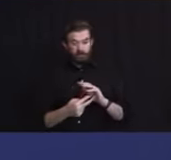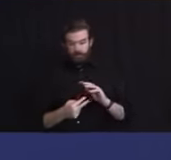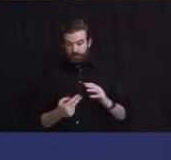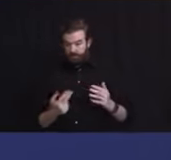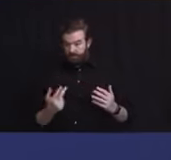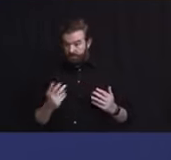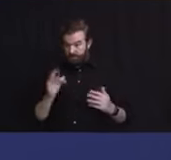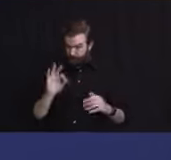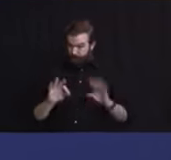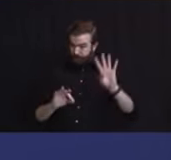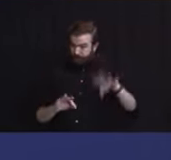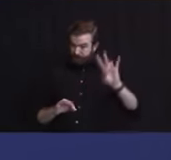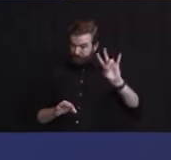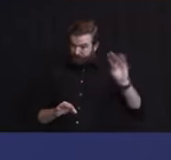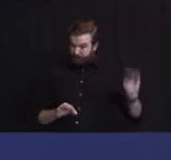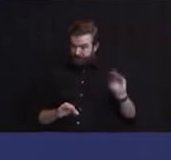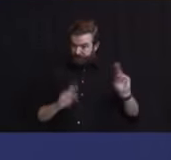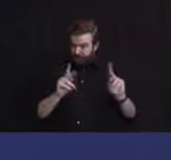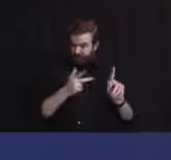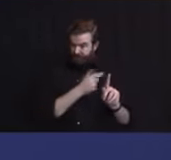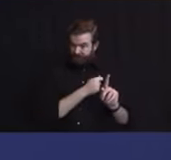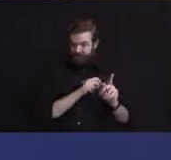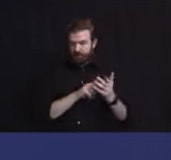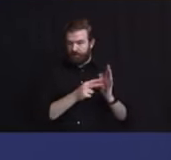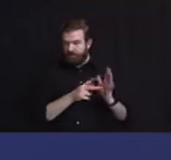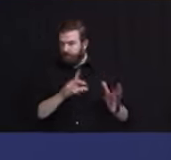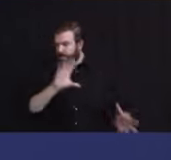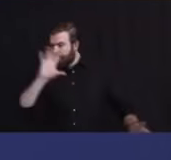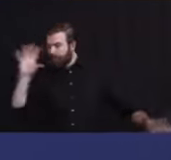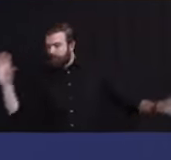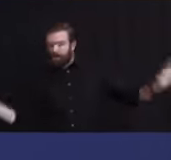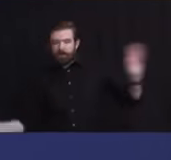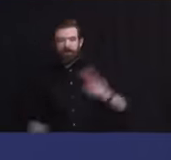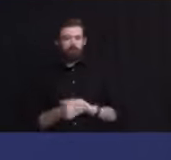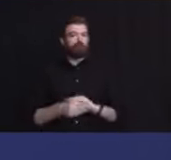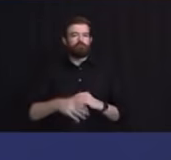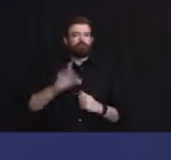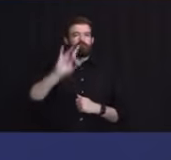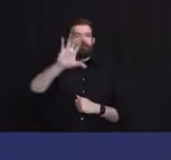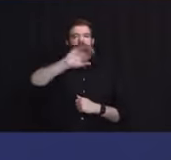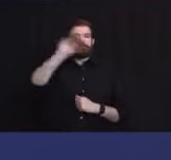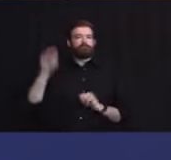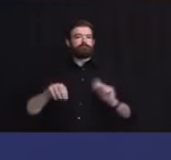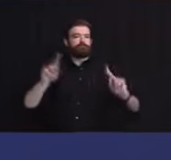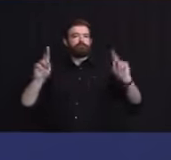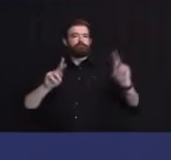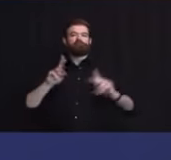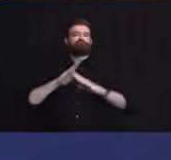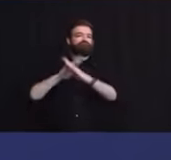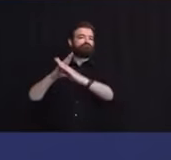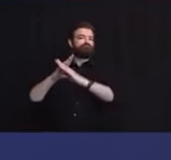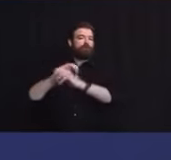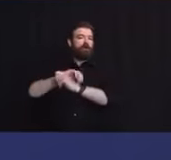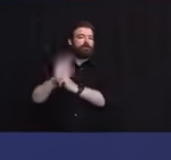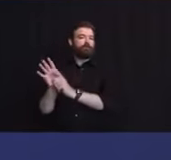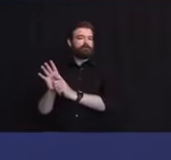us. And we always say an initial objective. This is the surge to get us to that